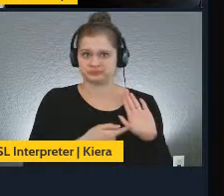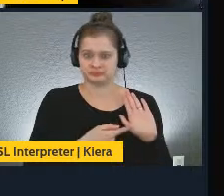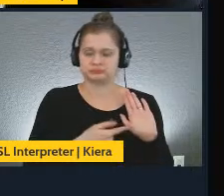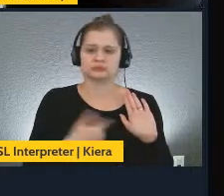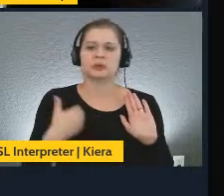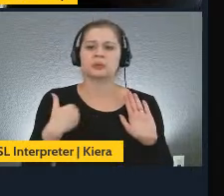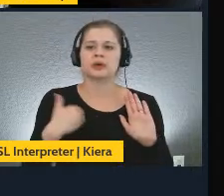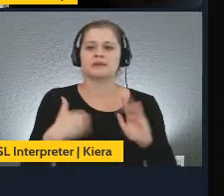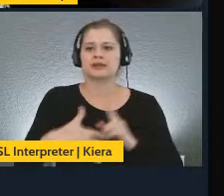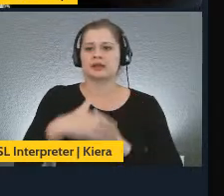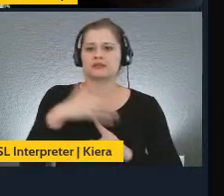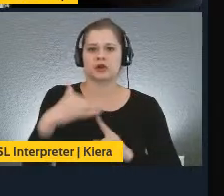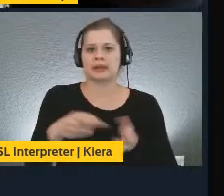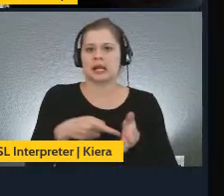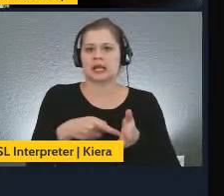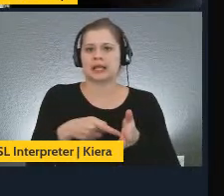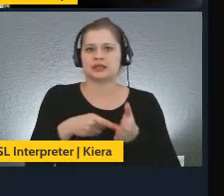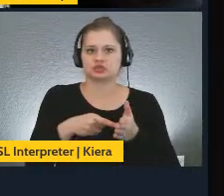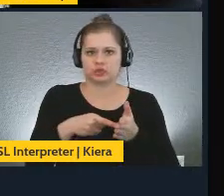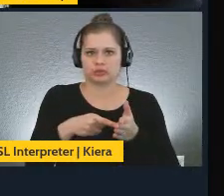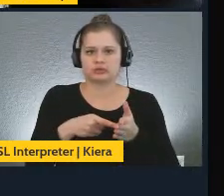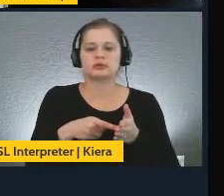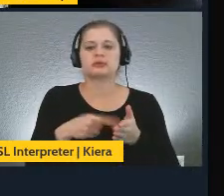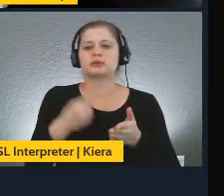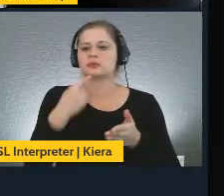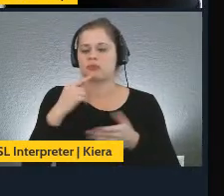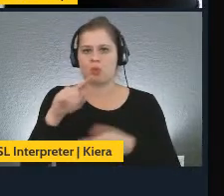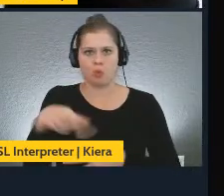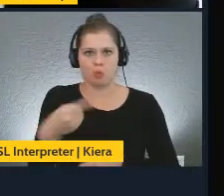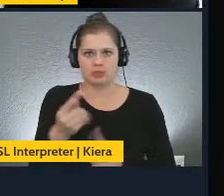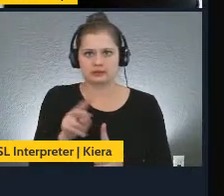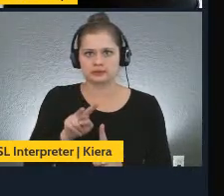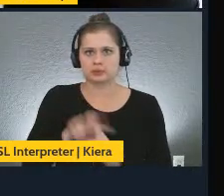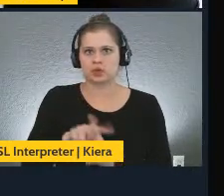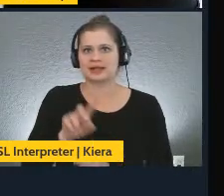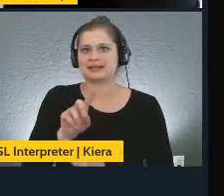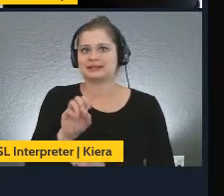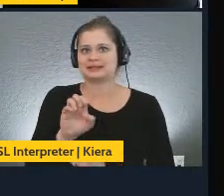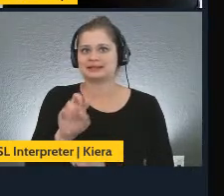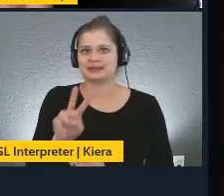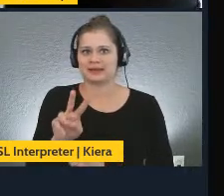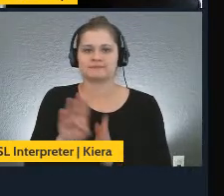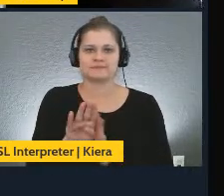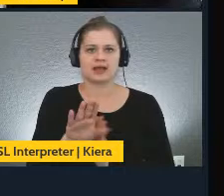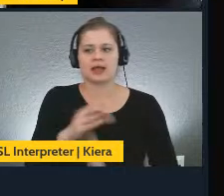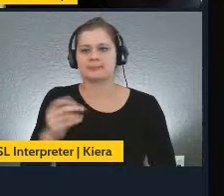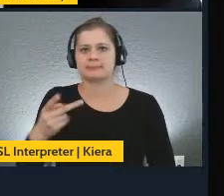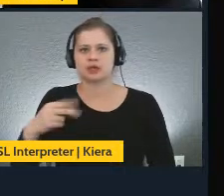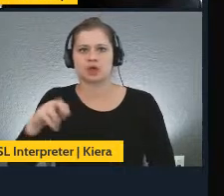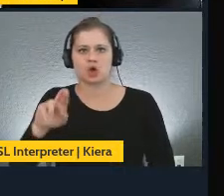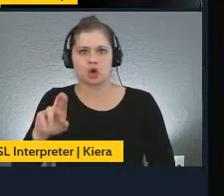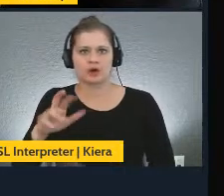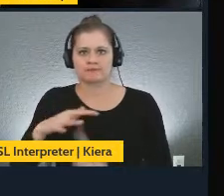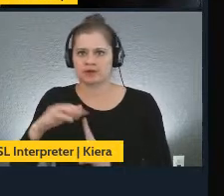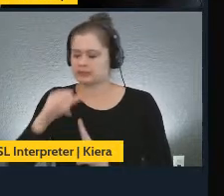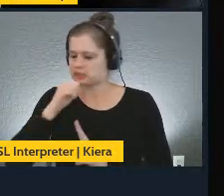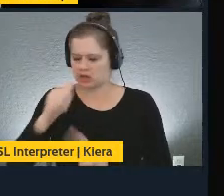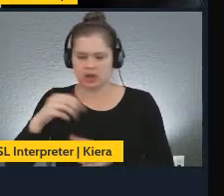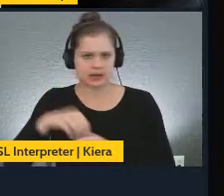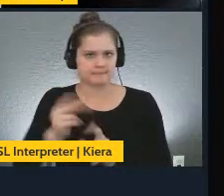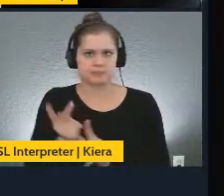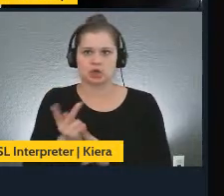environment conditional at the top to say that we only want to deploy this in our dev and PR environments, not in production.